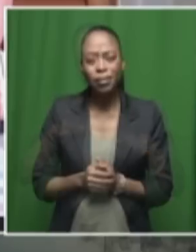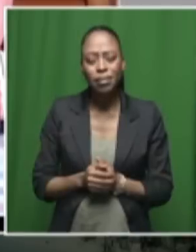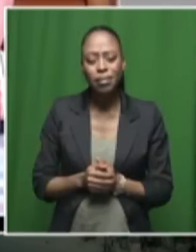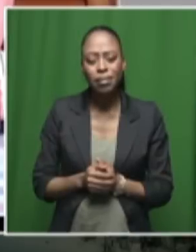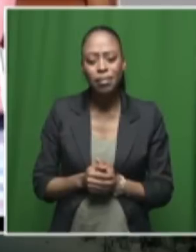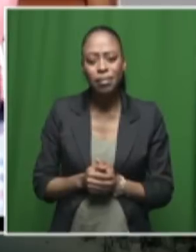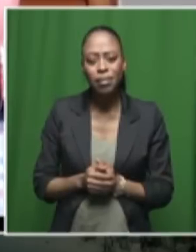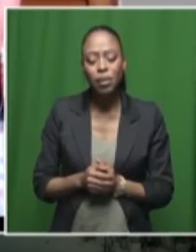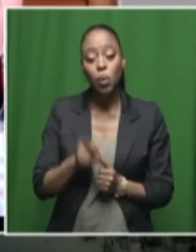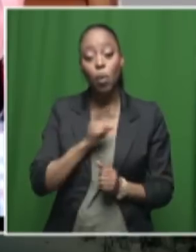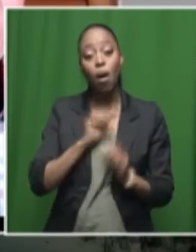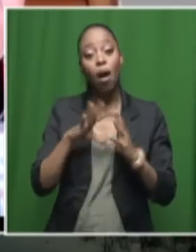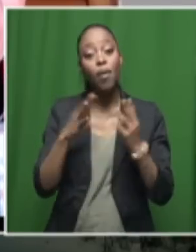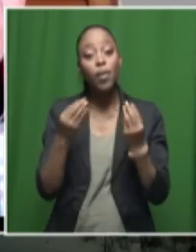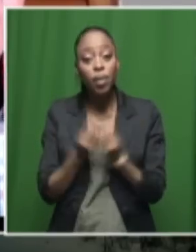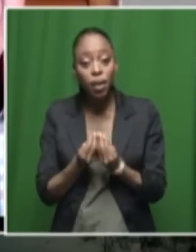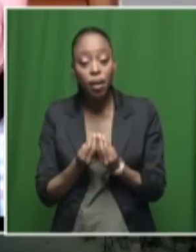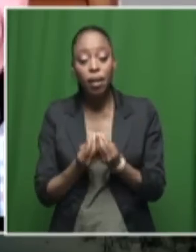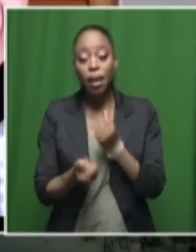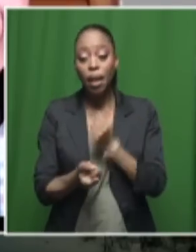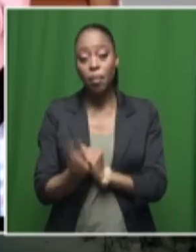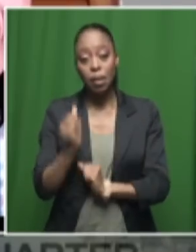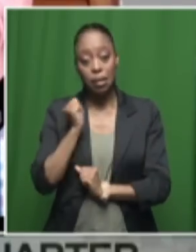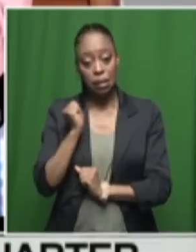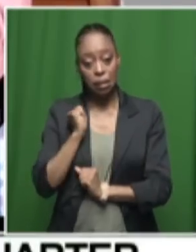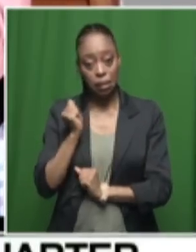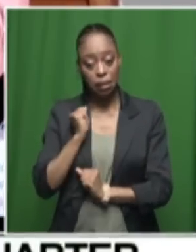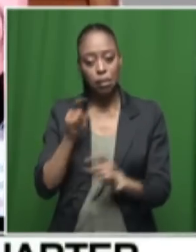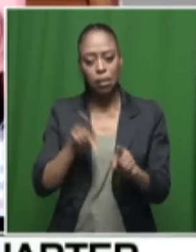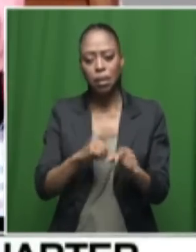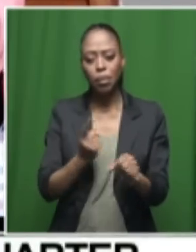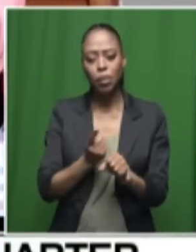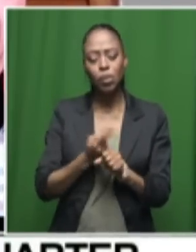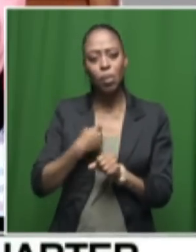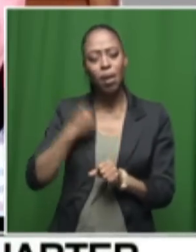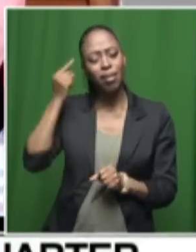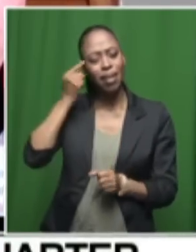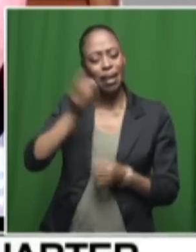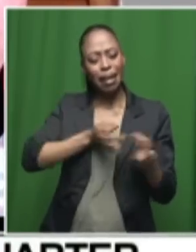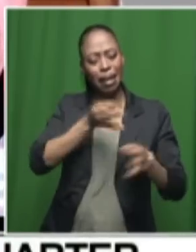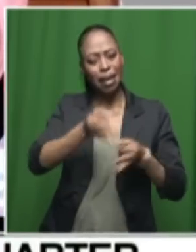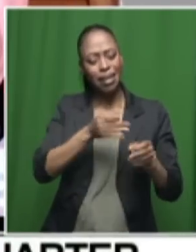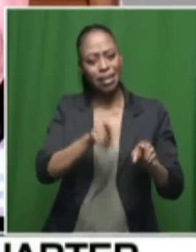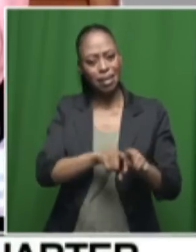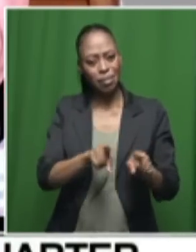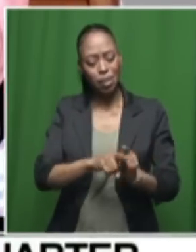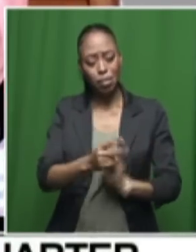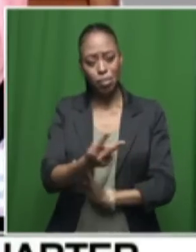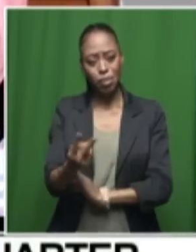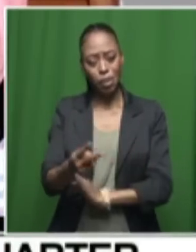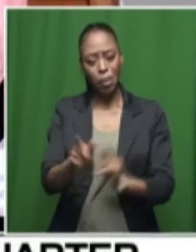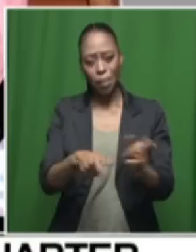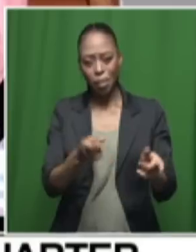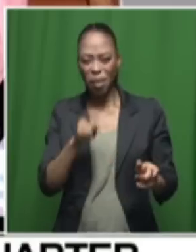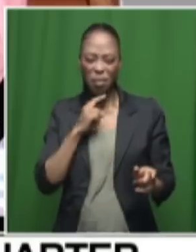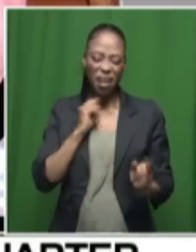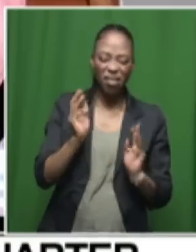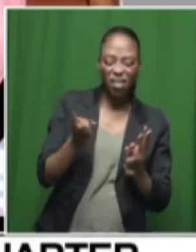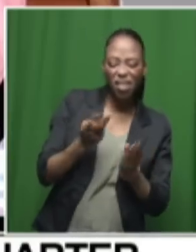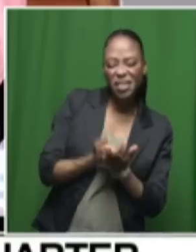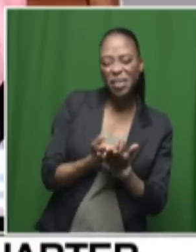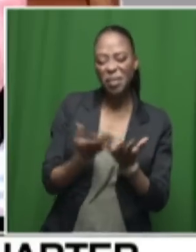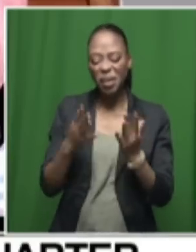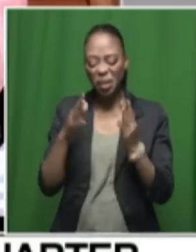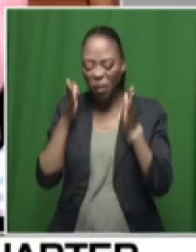don't. Out of everything we saw coming in yesterday, I mean, just to, I suppose, explain it to people that don't necessarily watch economics and look at it